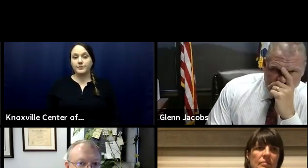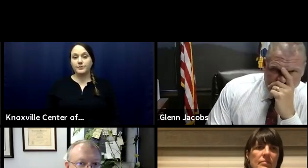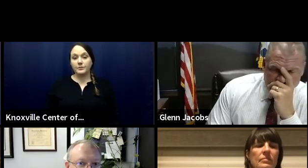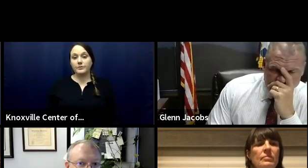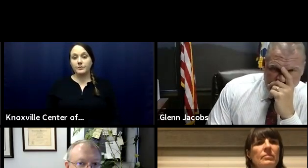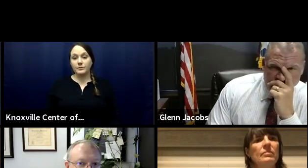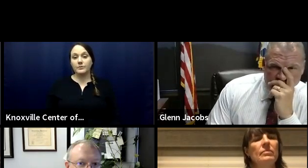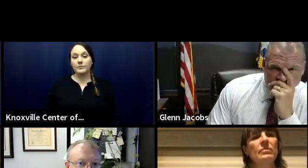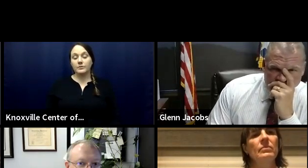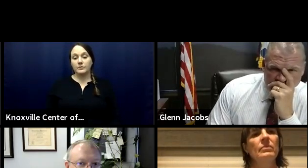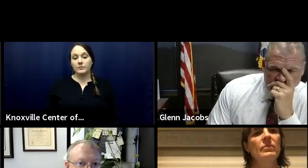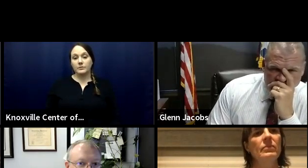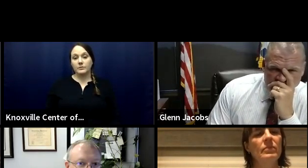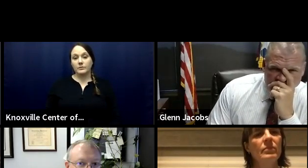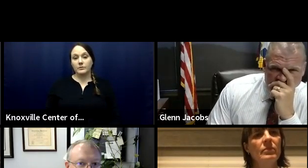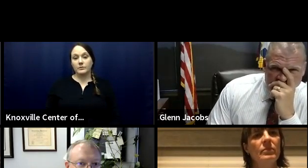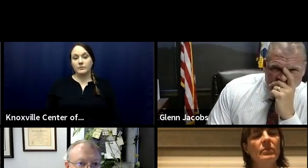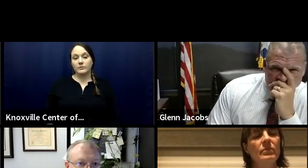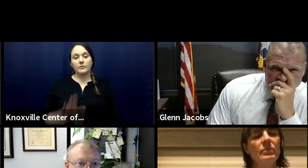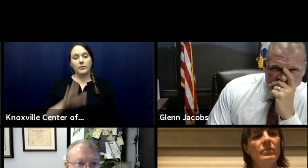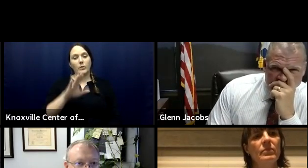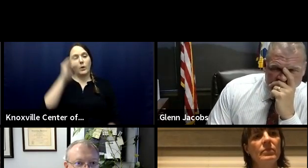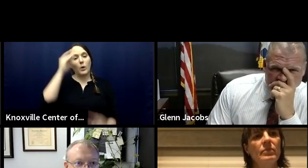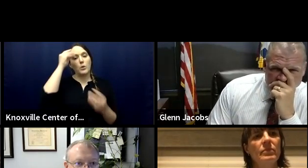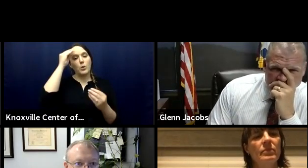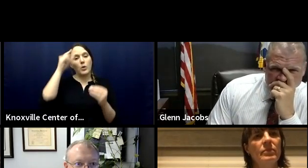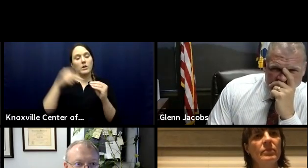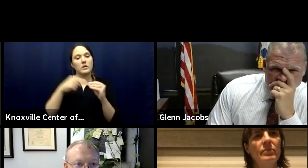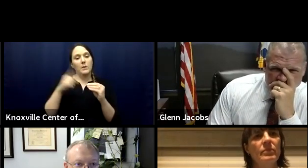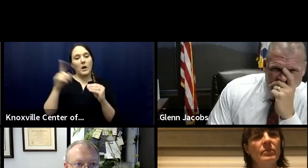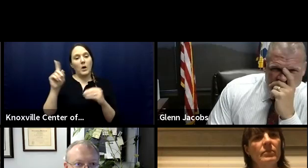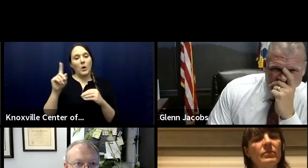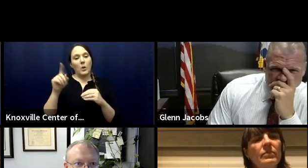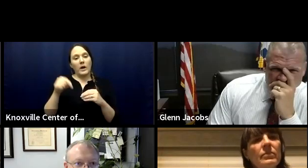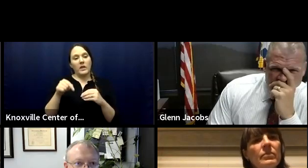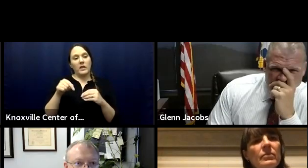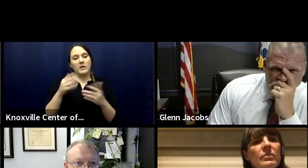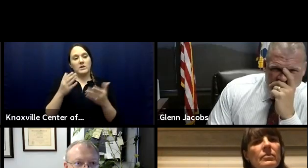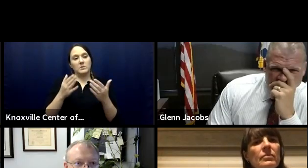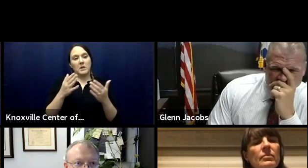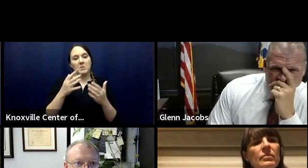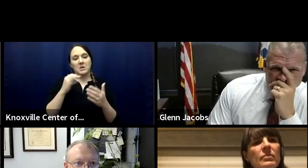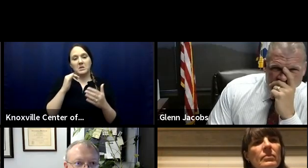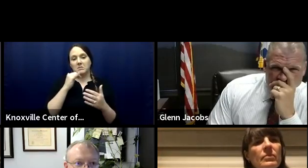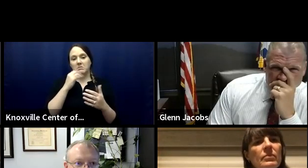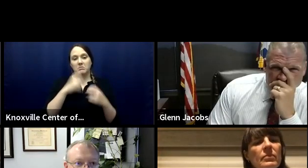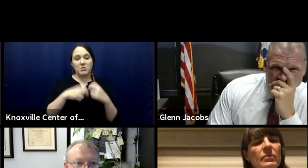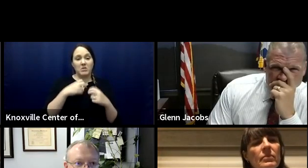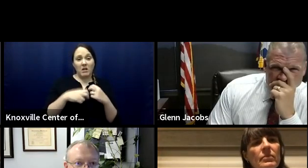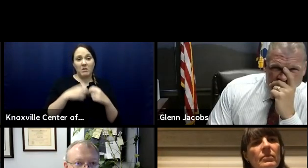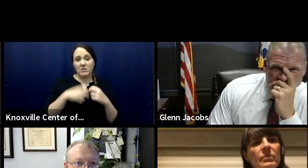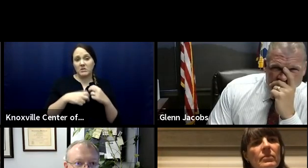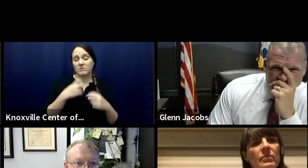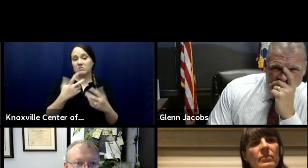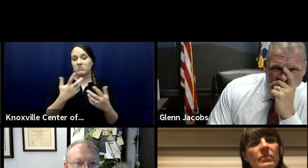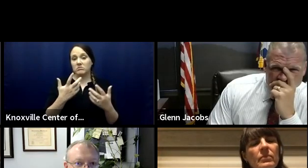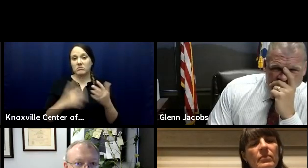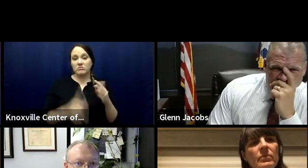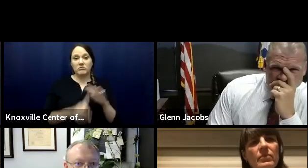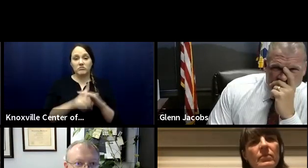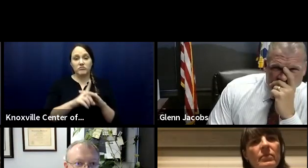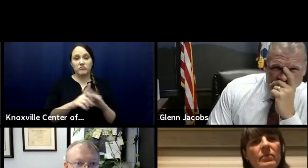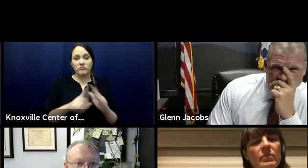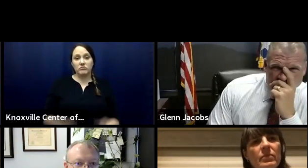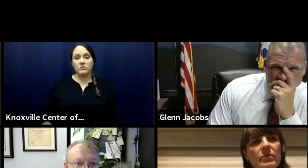Gochert, your thoughts on where this might go off the rails or problems? I really value your input on